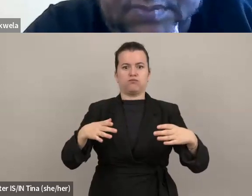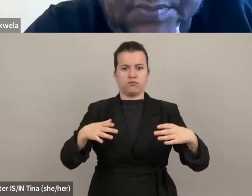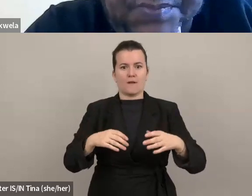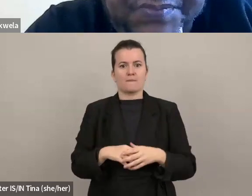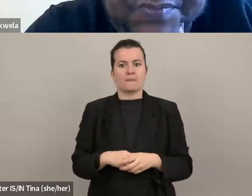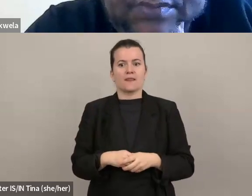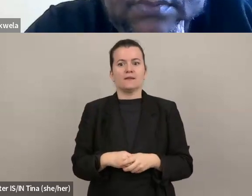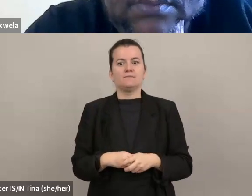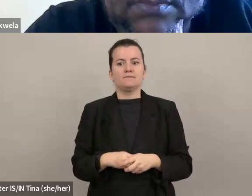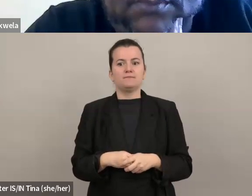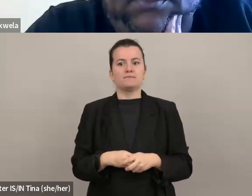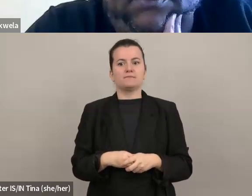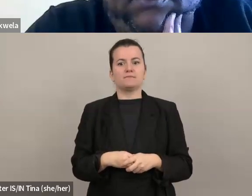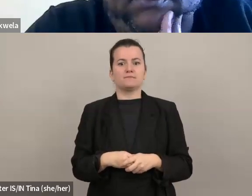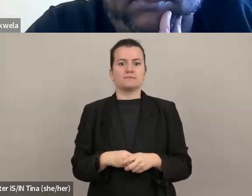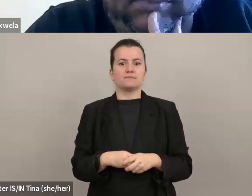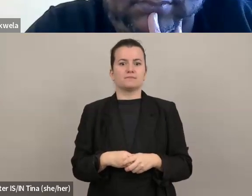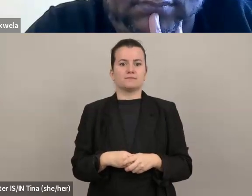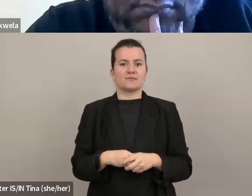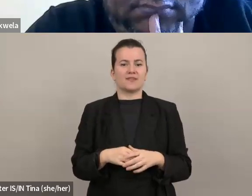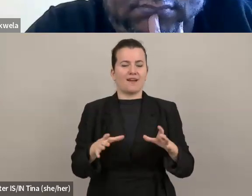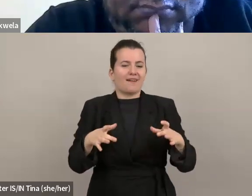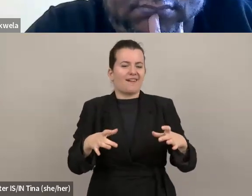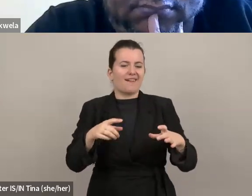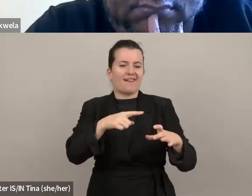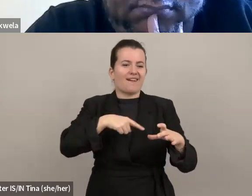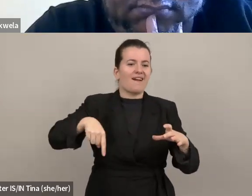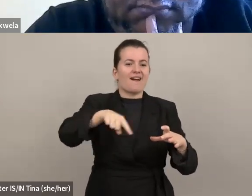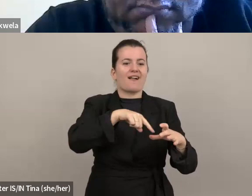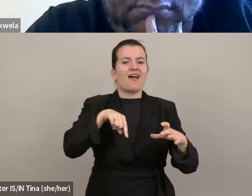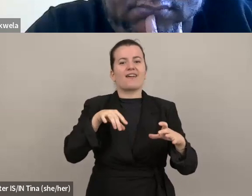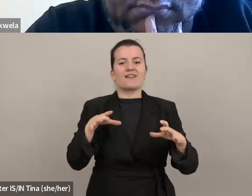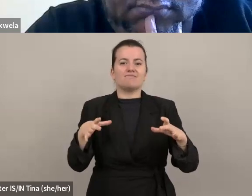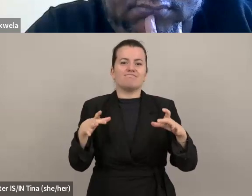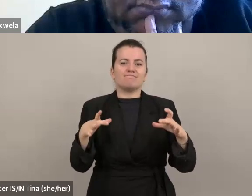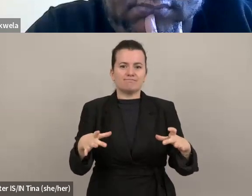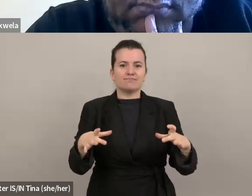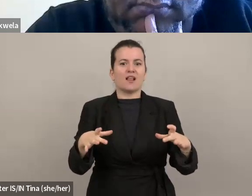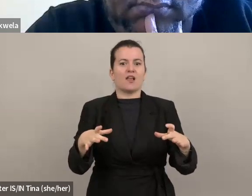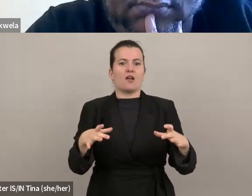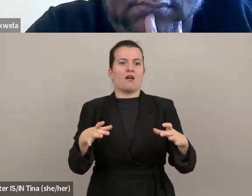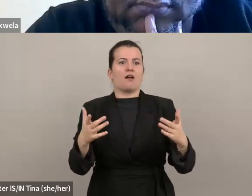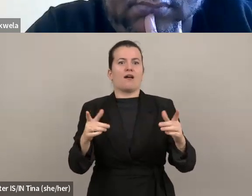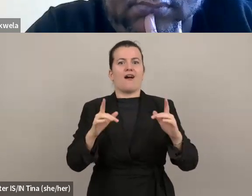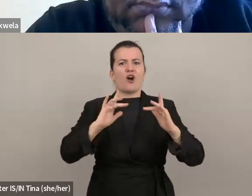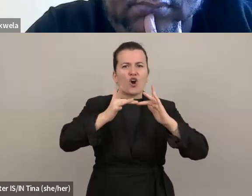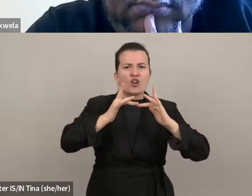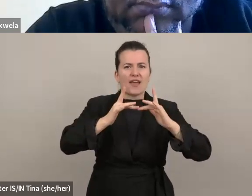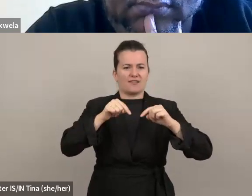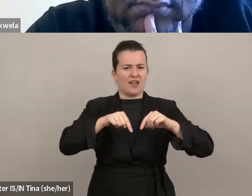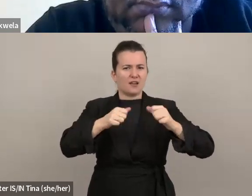but were in the past, they were like islands, you know, because they had a big connectivity and people actually coming